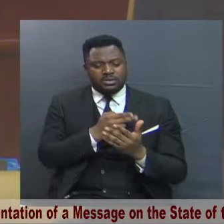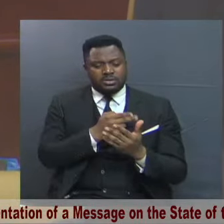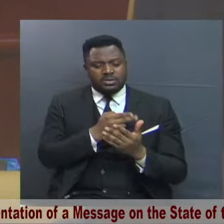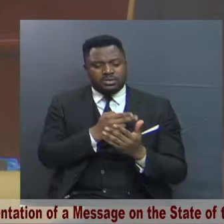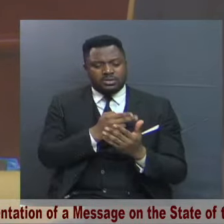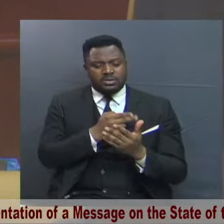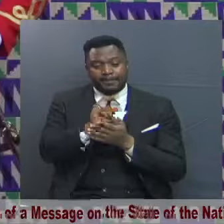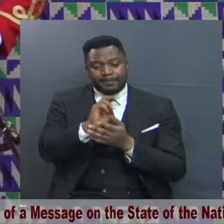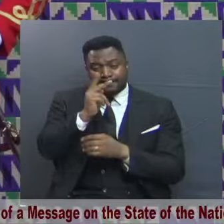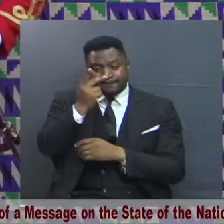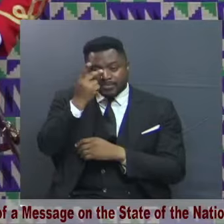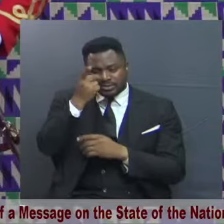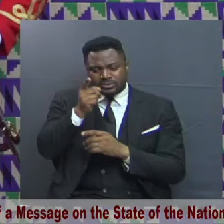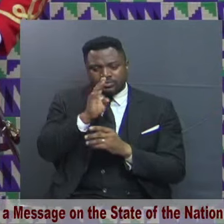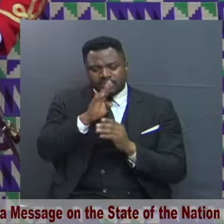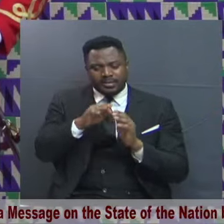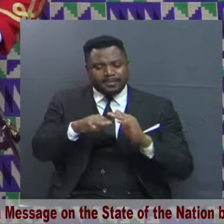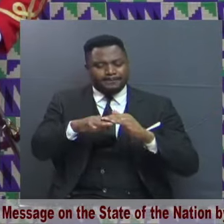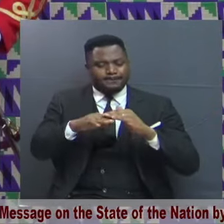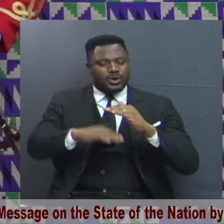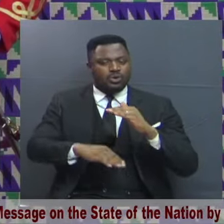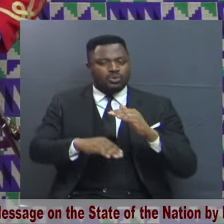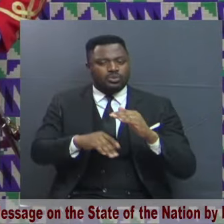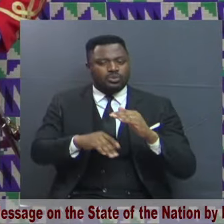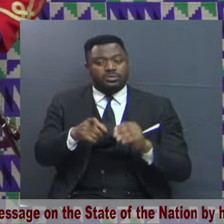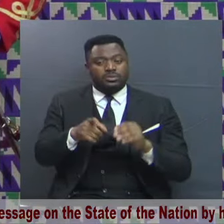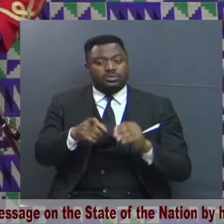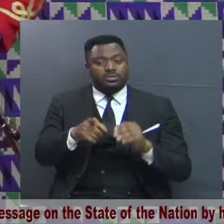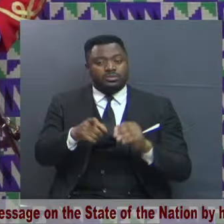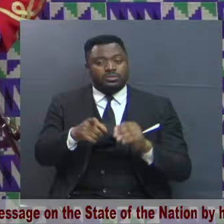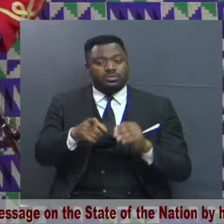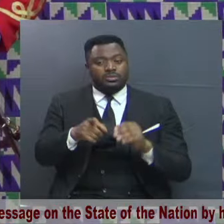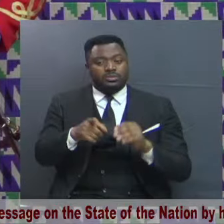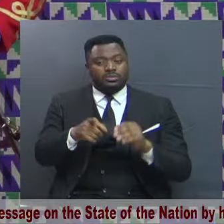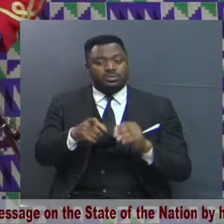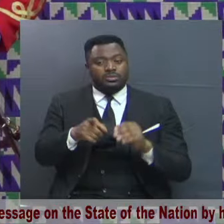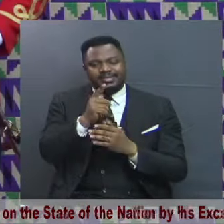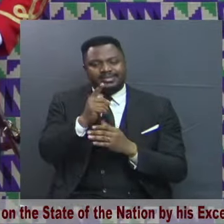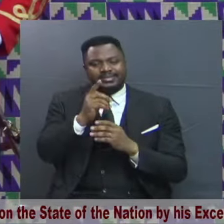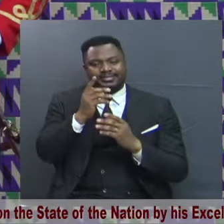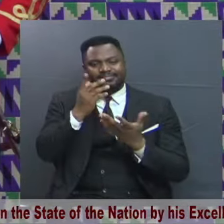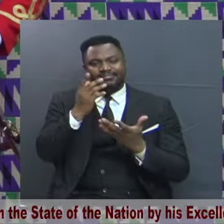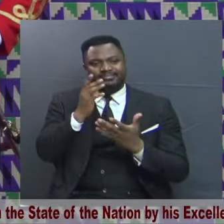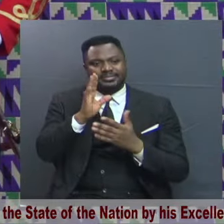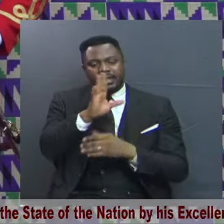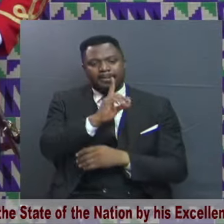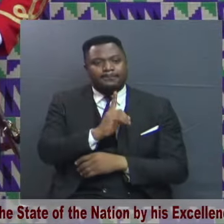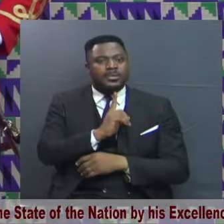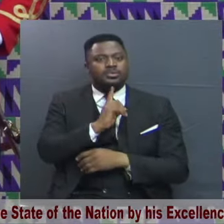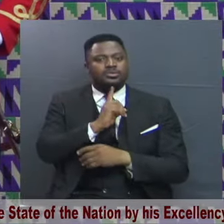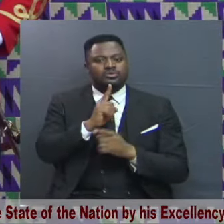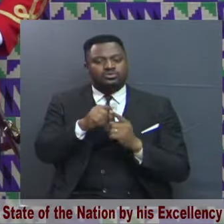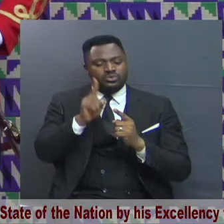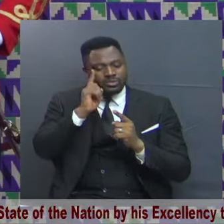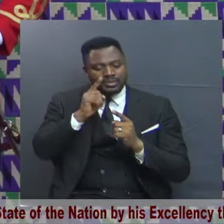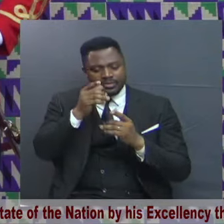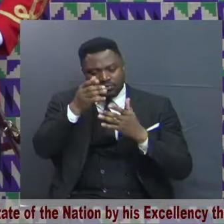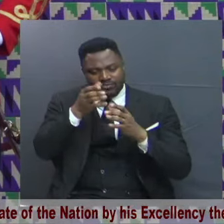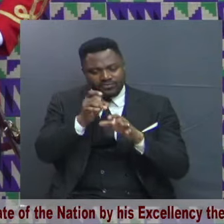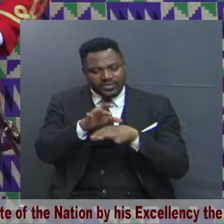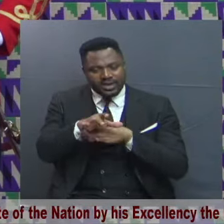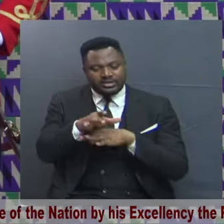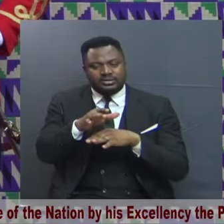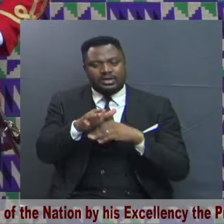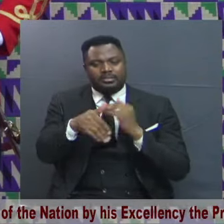Tumble of politics to be beneath them and will not want their sainted images to be Sol by what they term the